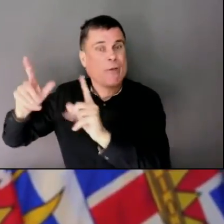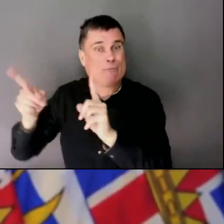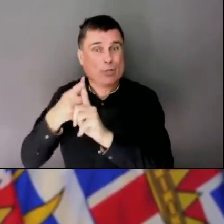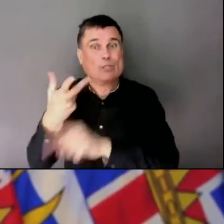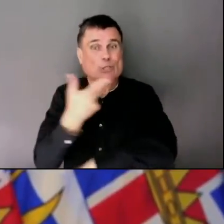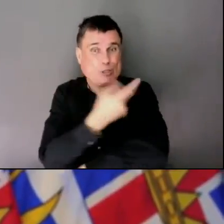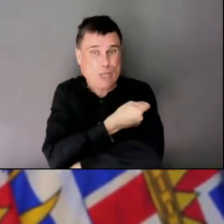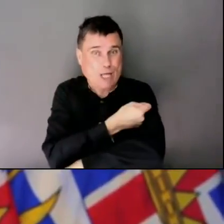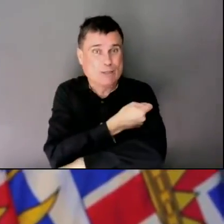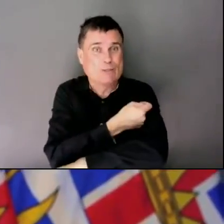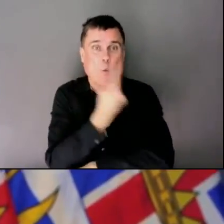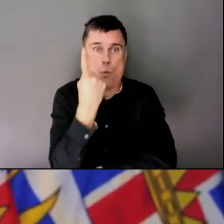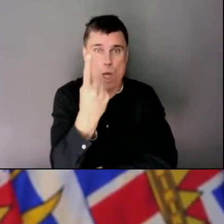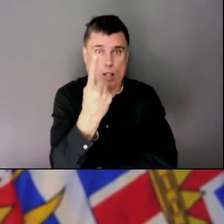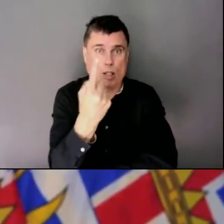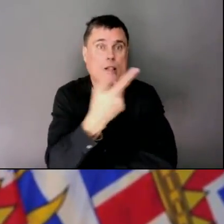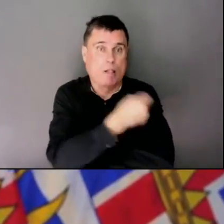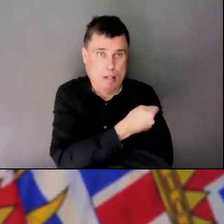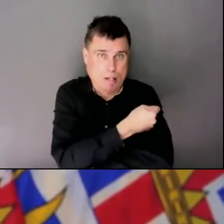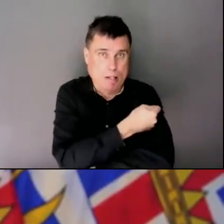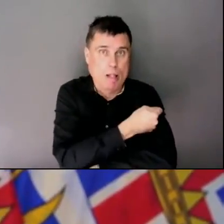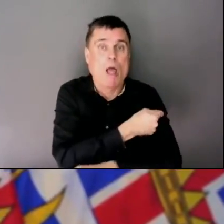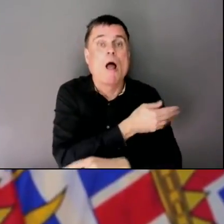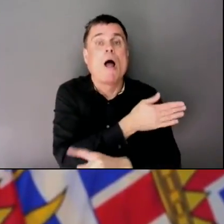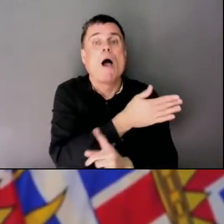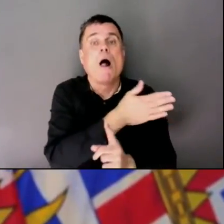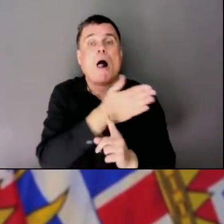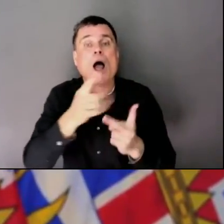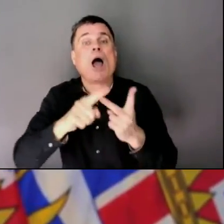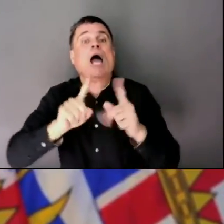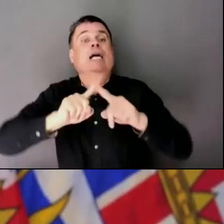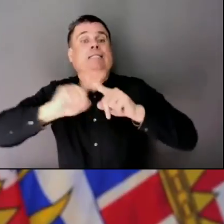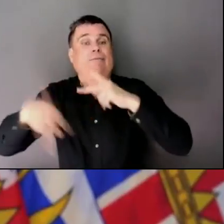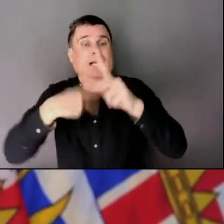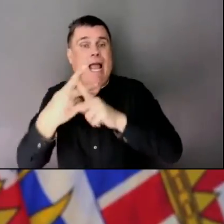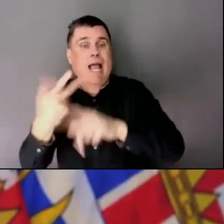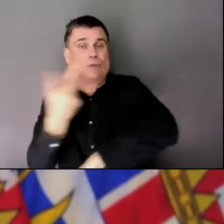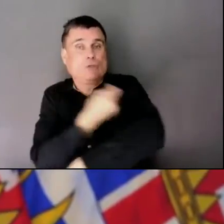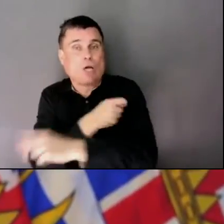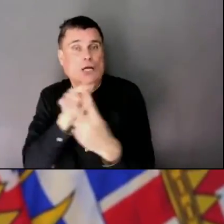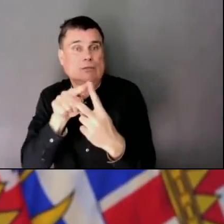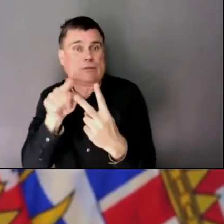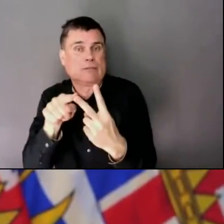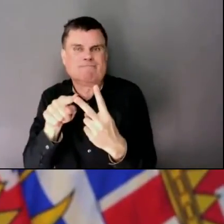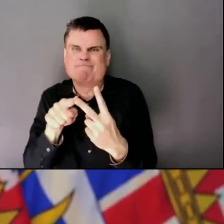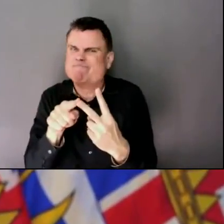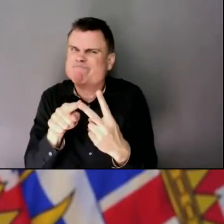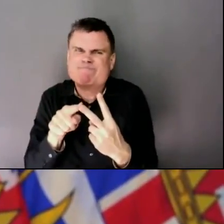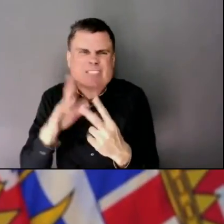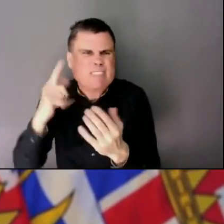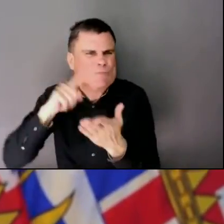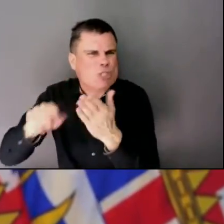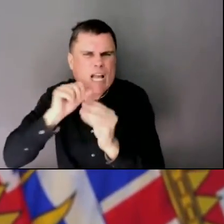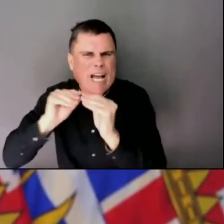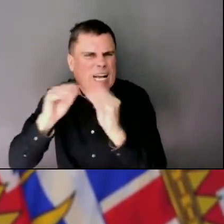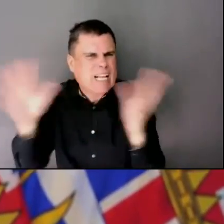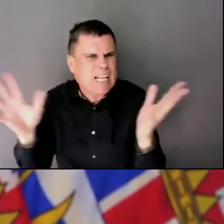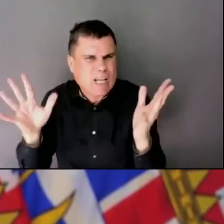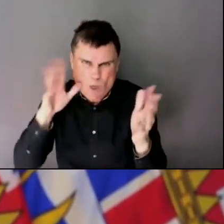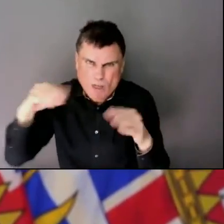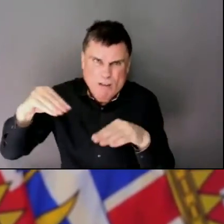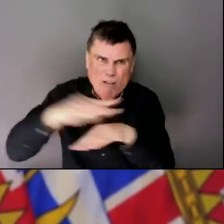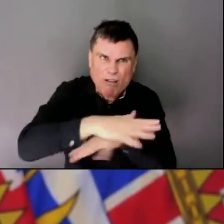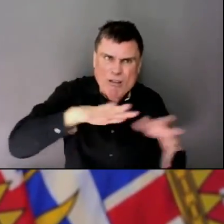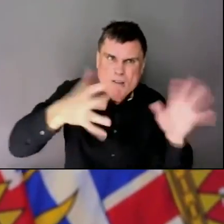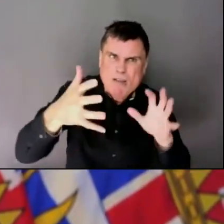sort of exceptional circumstances could these be? Have you received any information from a national advisory on this?